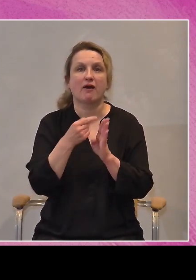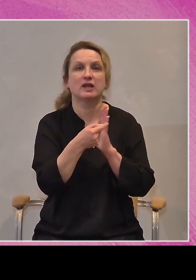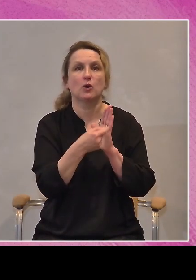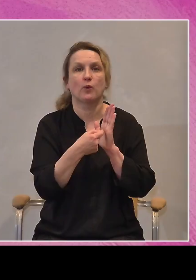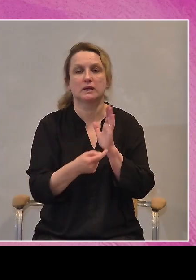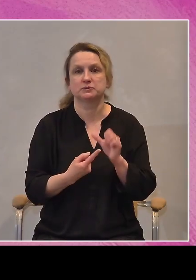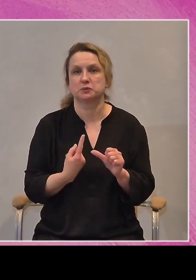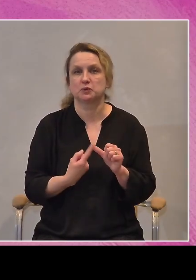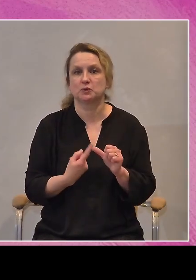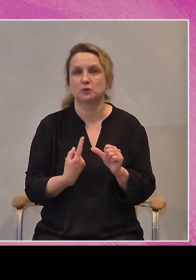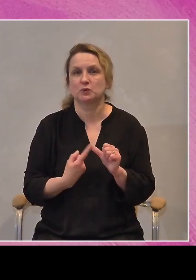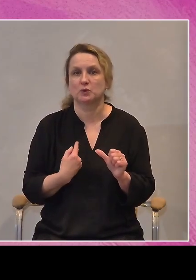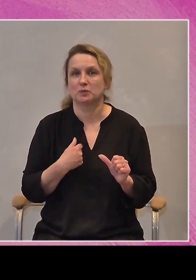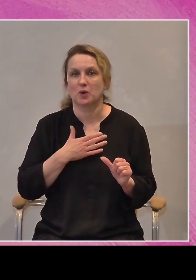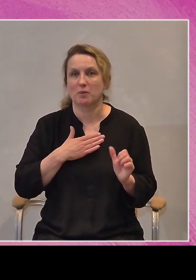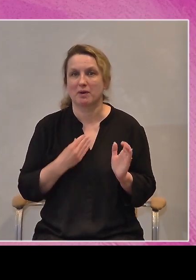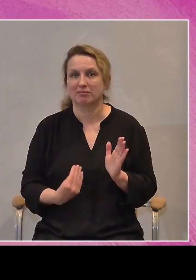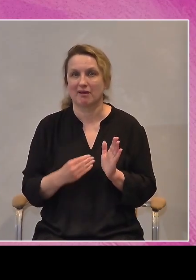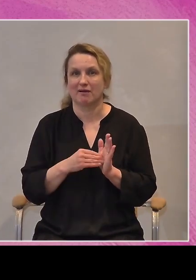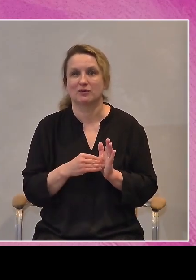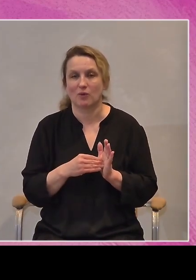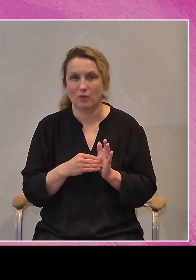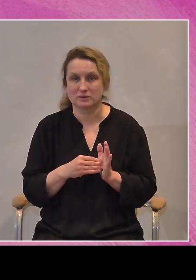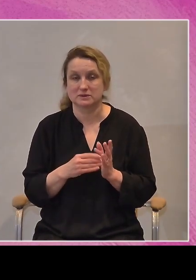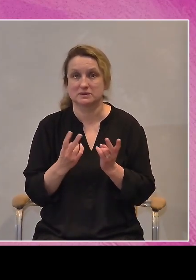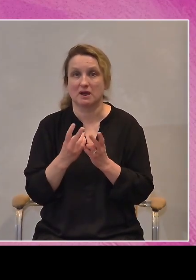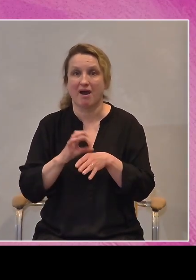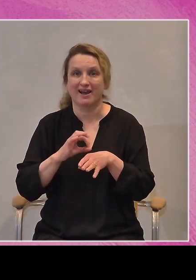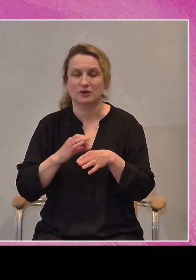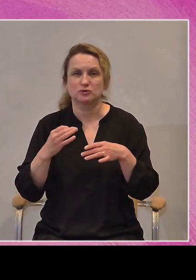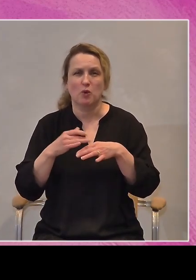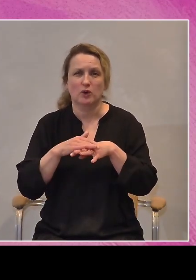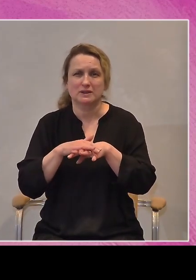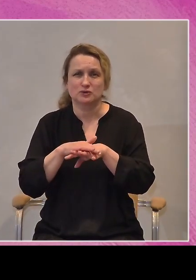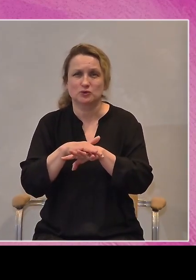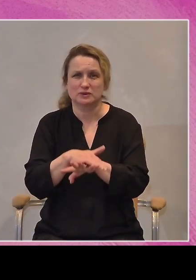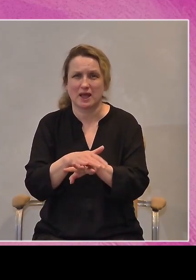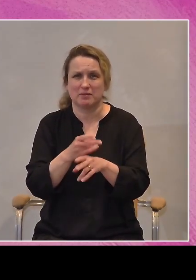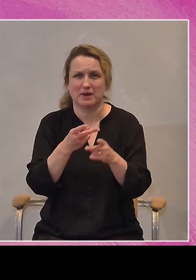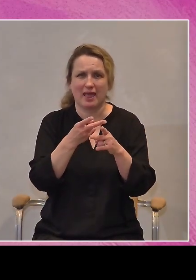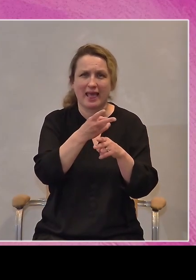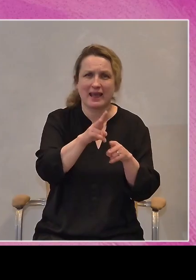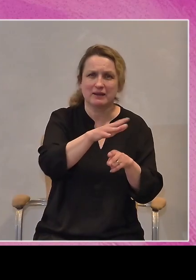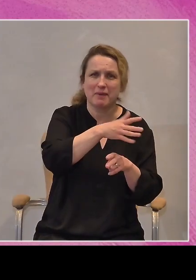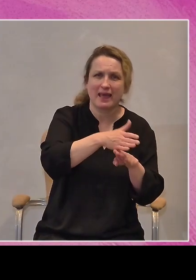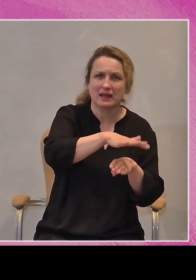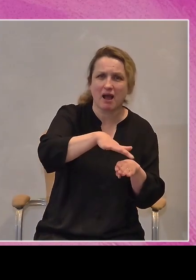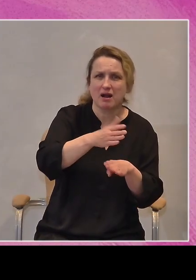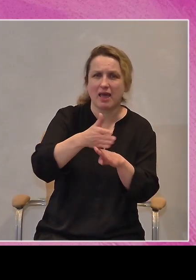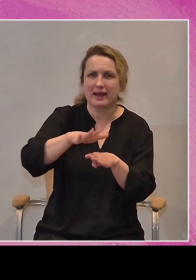In Estonia, we don't have an official treatment guideline.